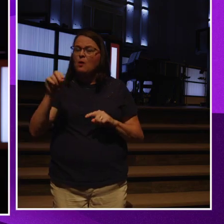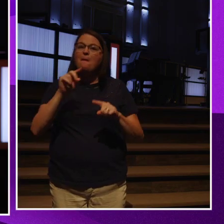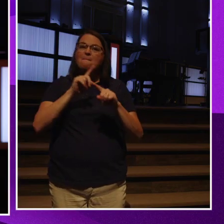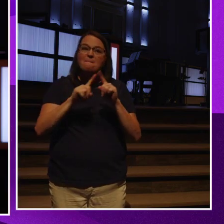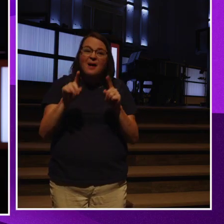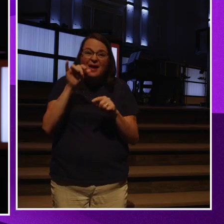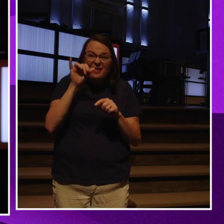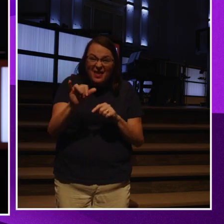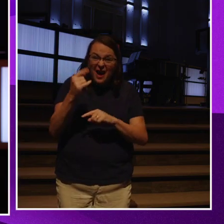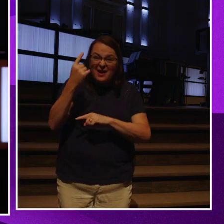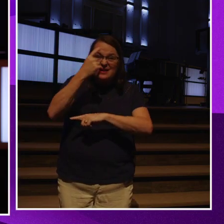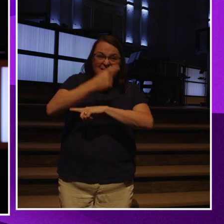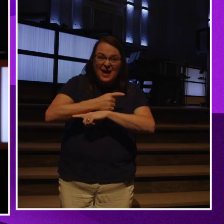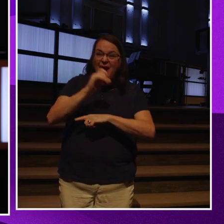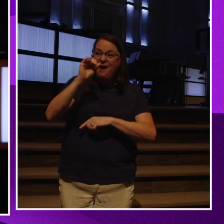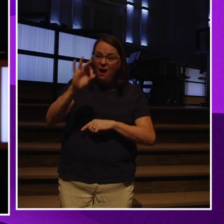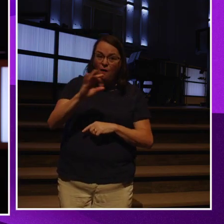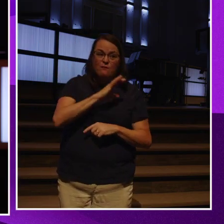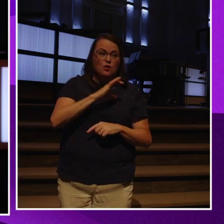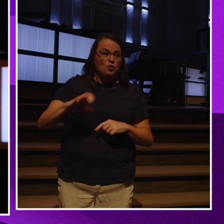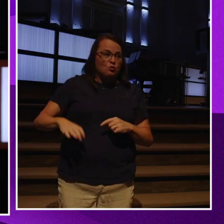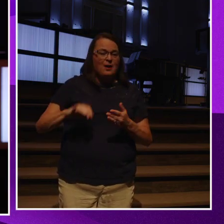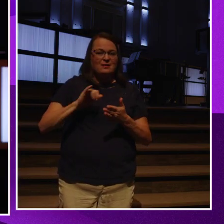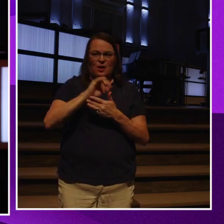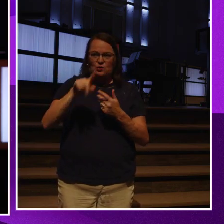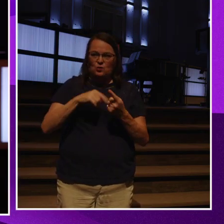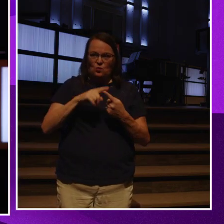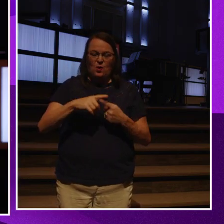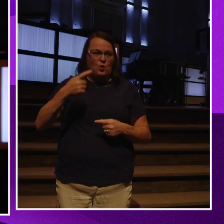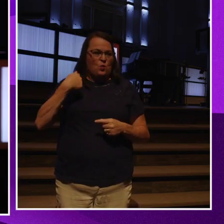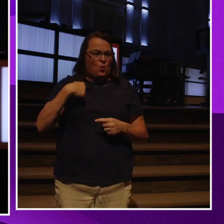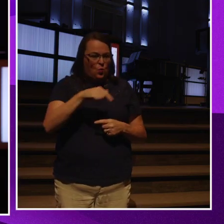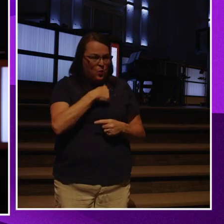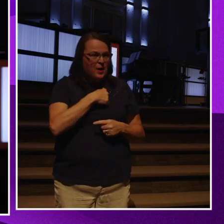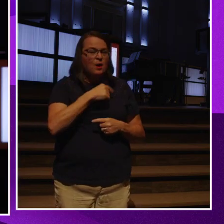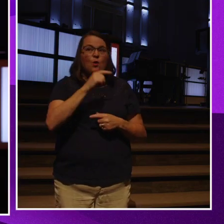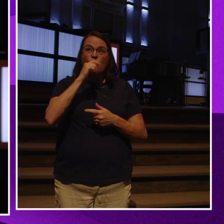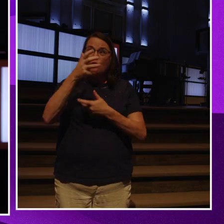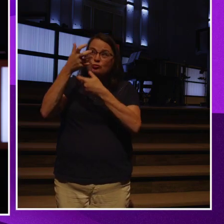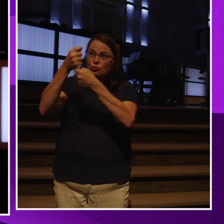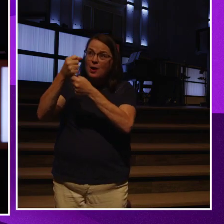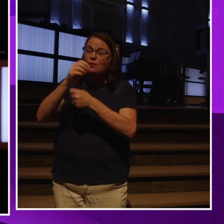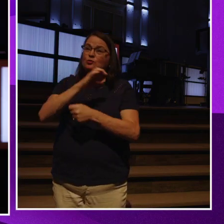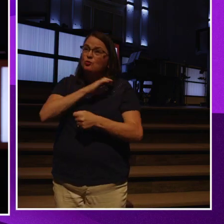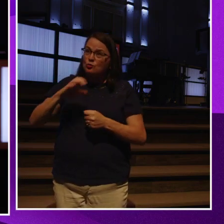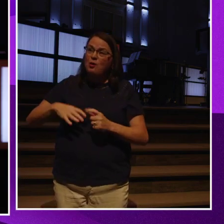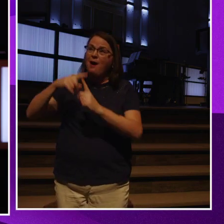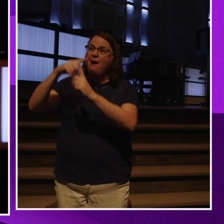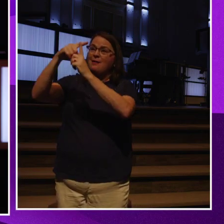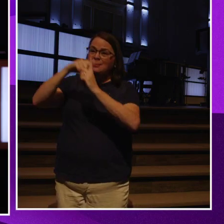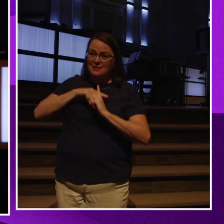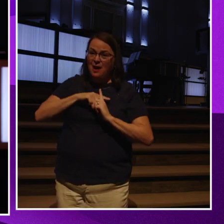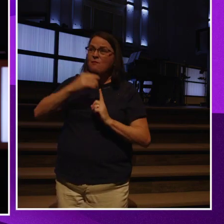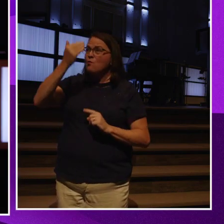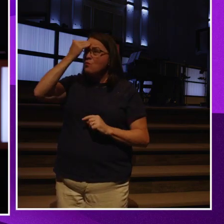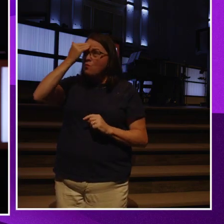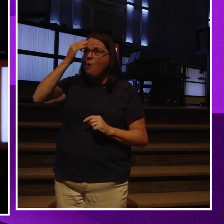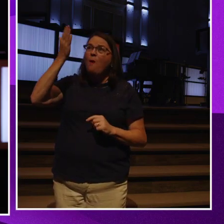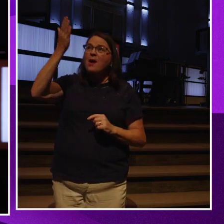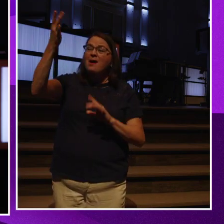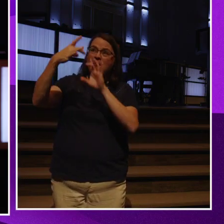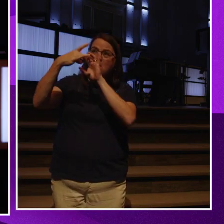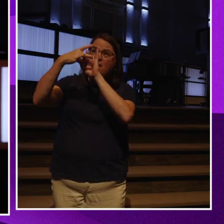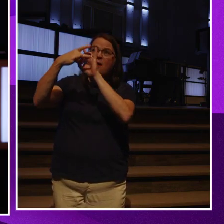Christ, what is the day of Christ? That's when we as believers, those who put trust in Christ and have saved and know him, we will